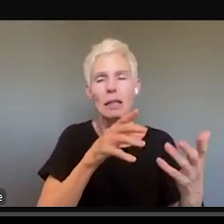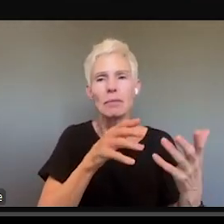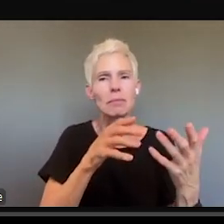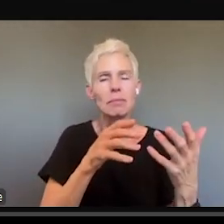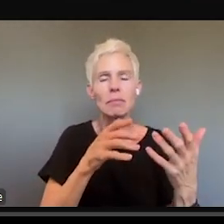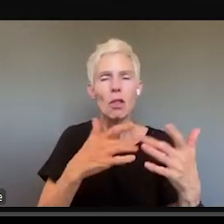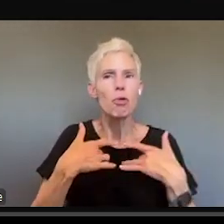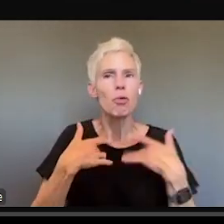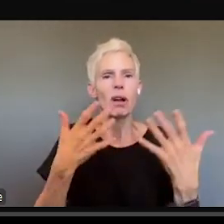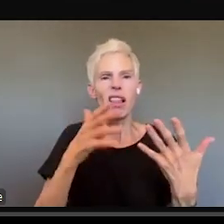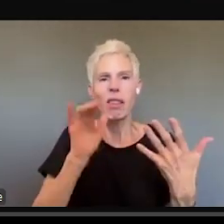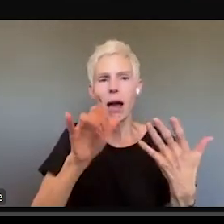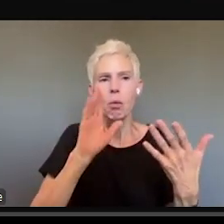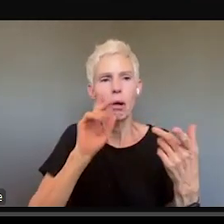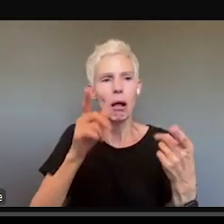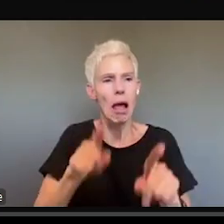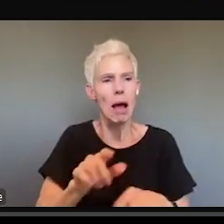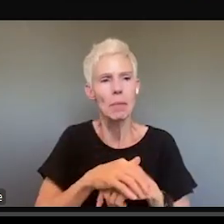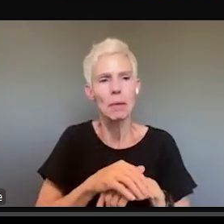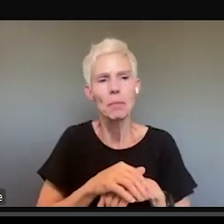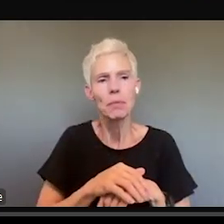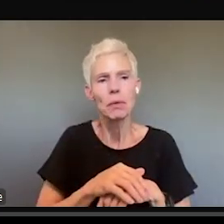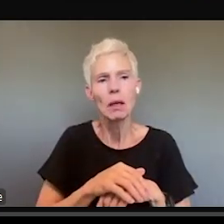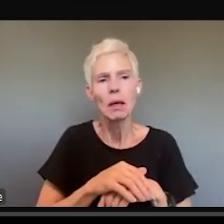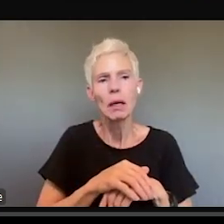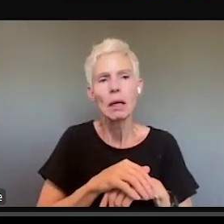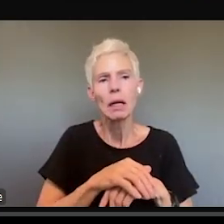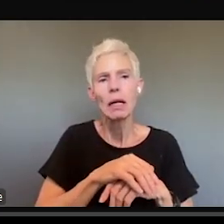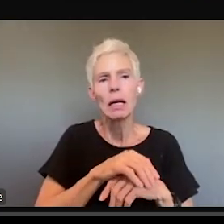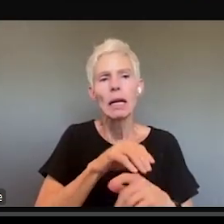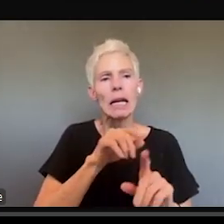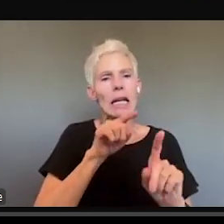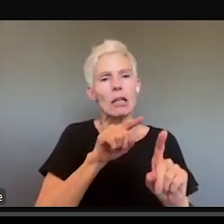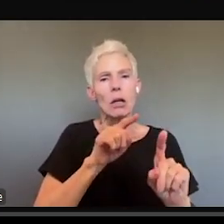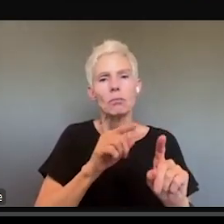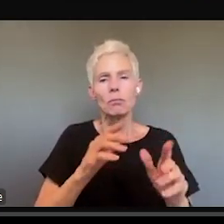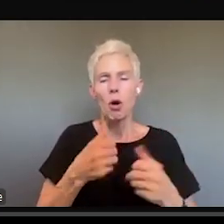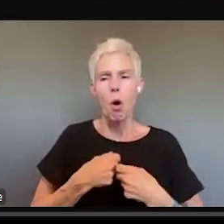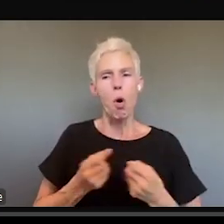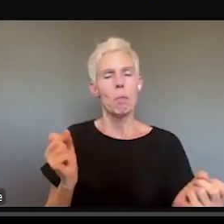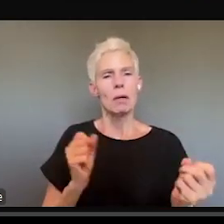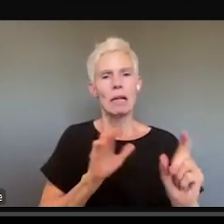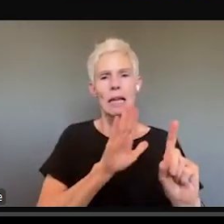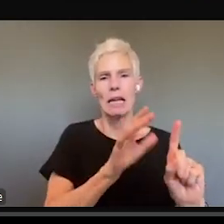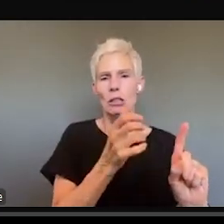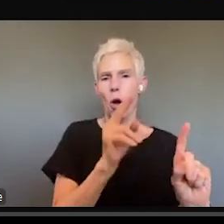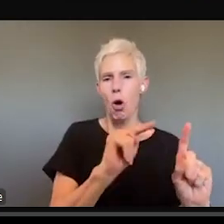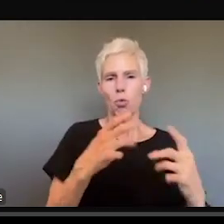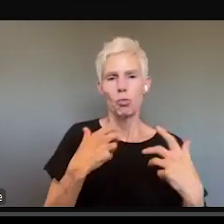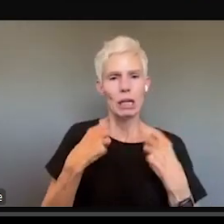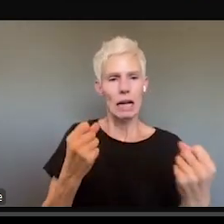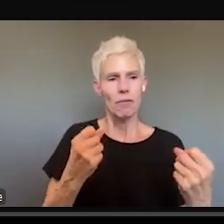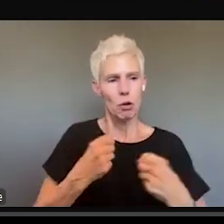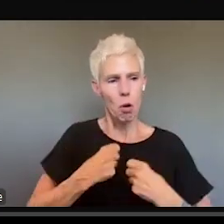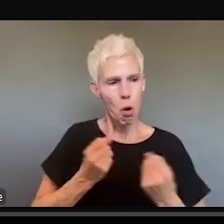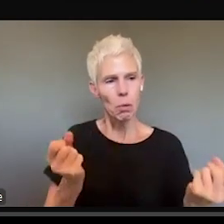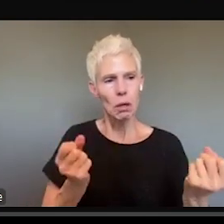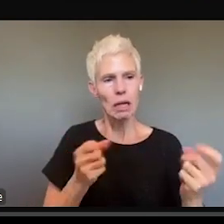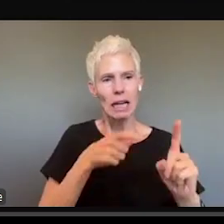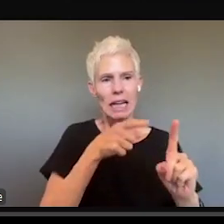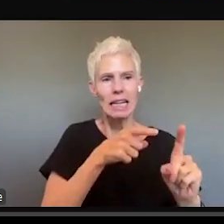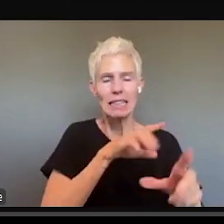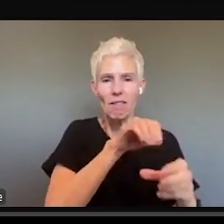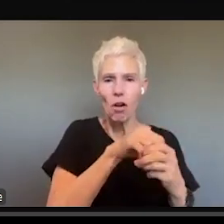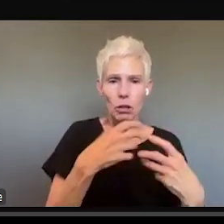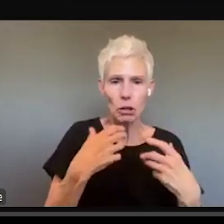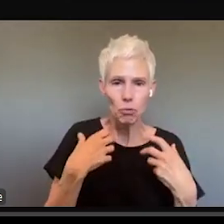that this is going to take place. Dr. Kleinschmidt is open about his own recovery And so to have somebody in recovery that's also